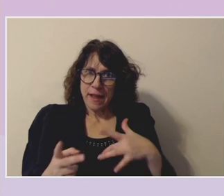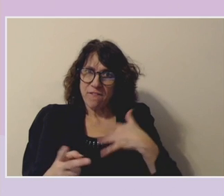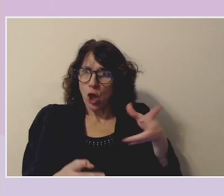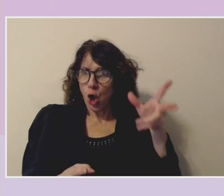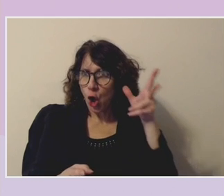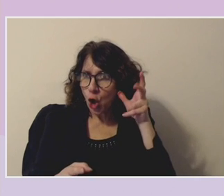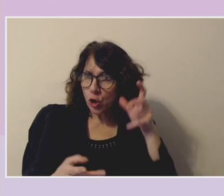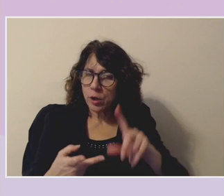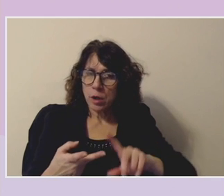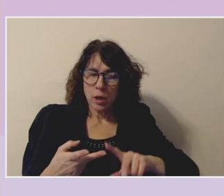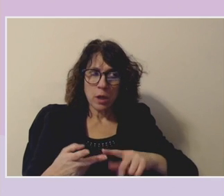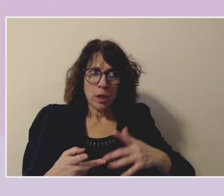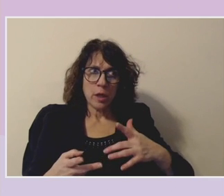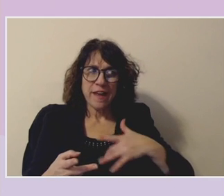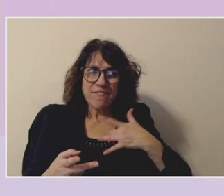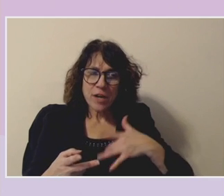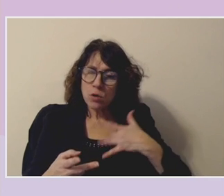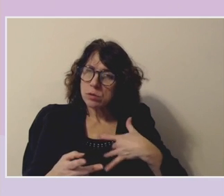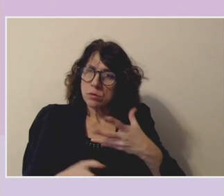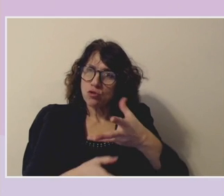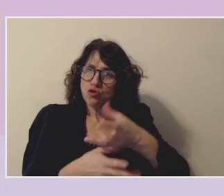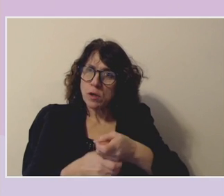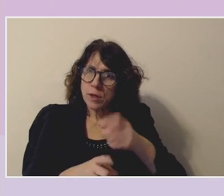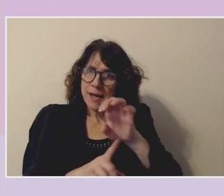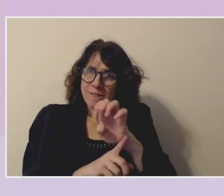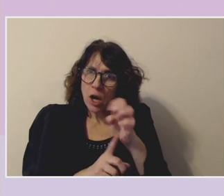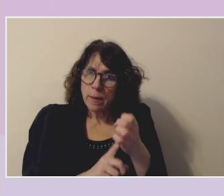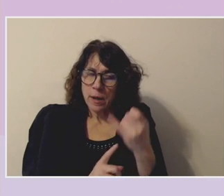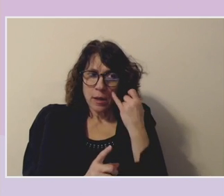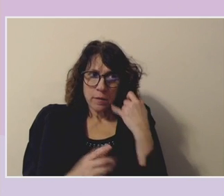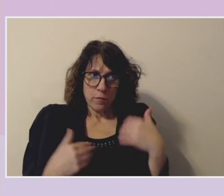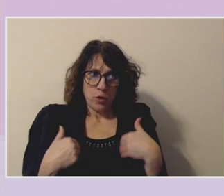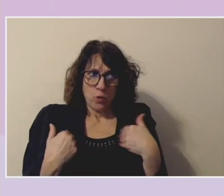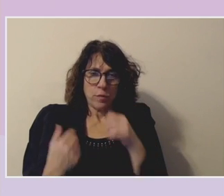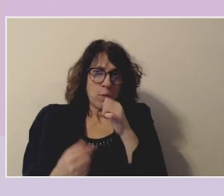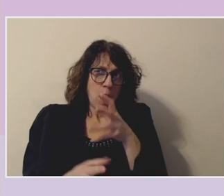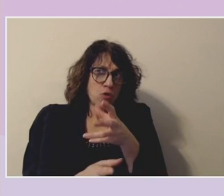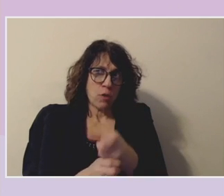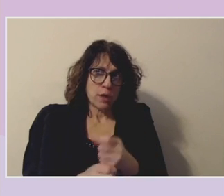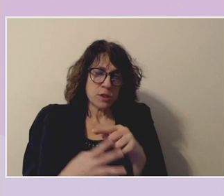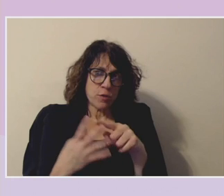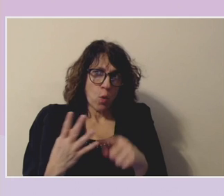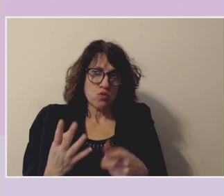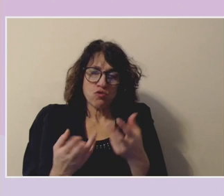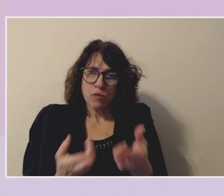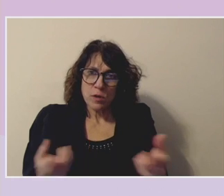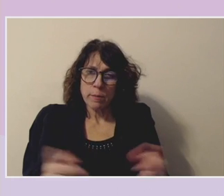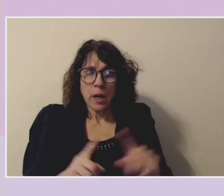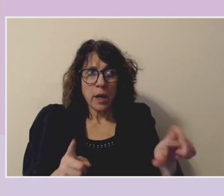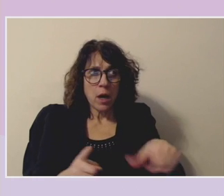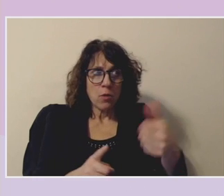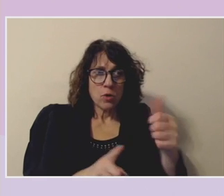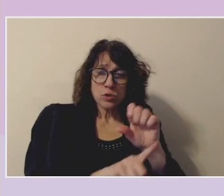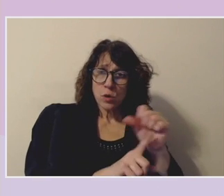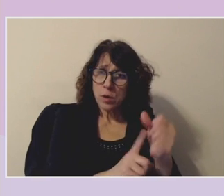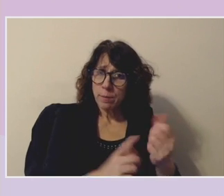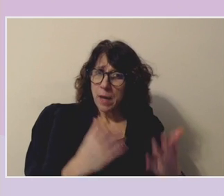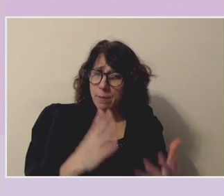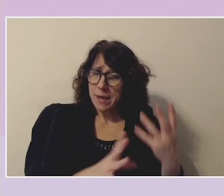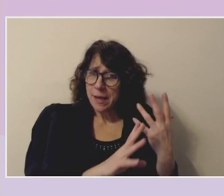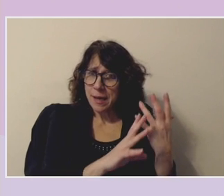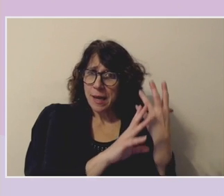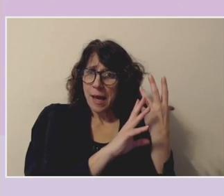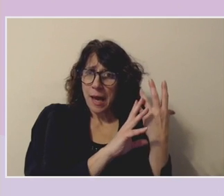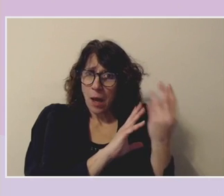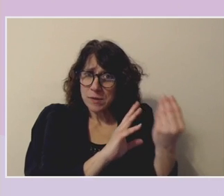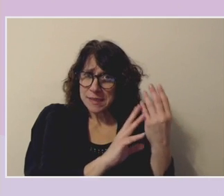it's a trusting environment. In some instances, youth are not going to trust the resources, as I said, but in others, it may be outside issues that